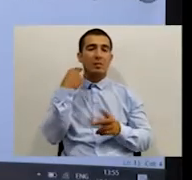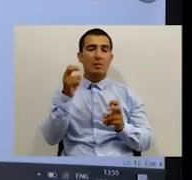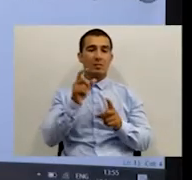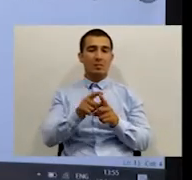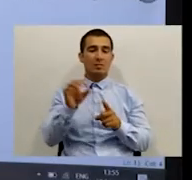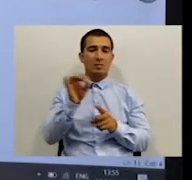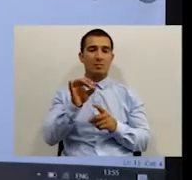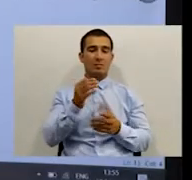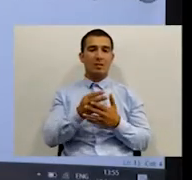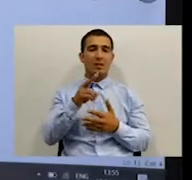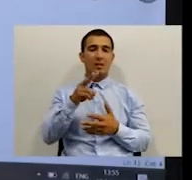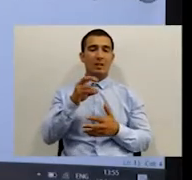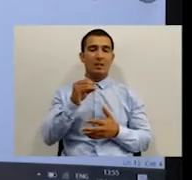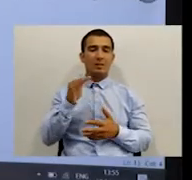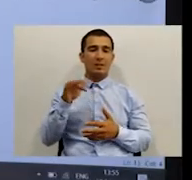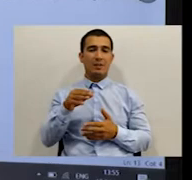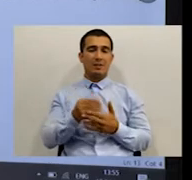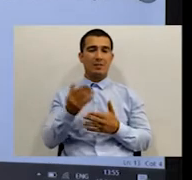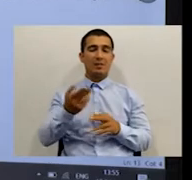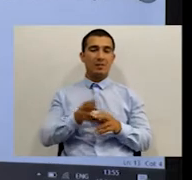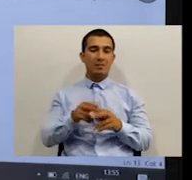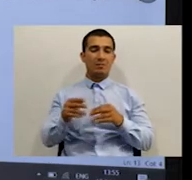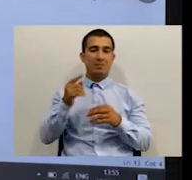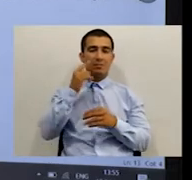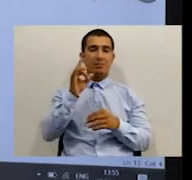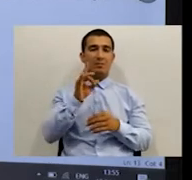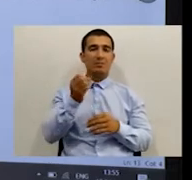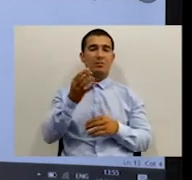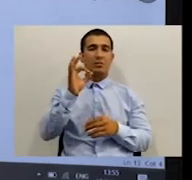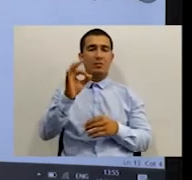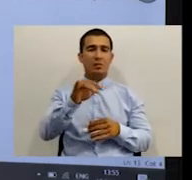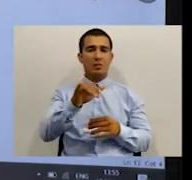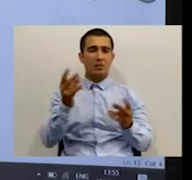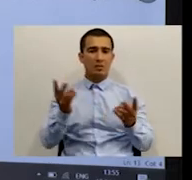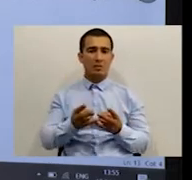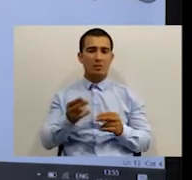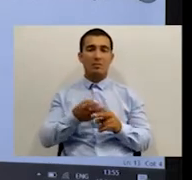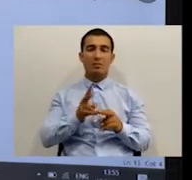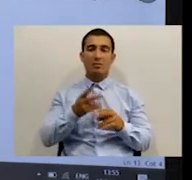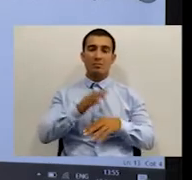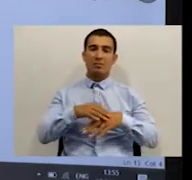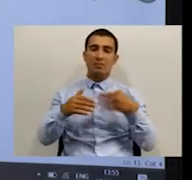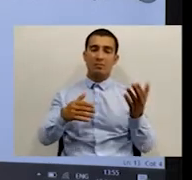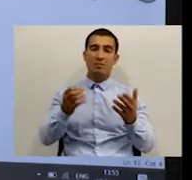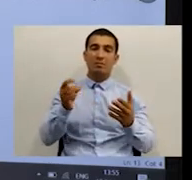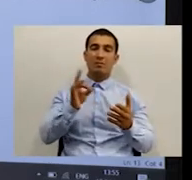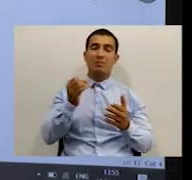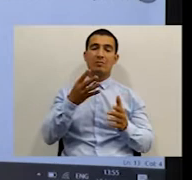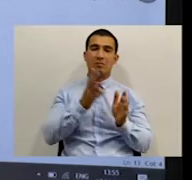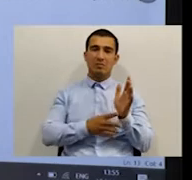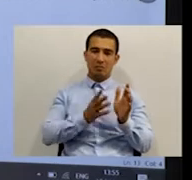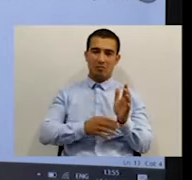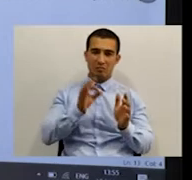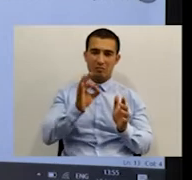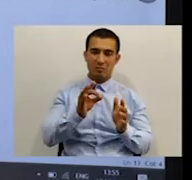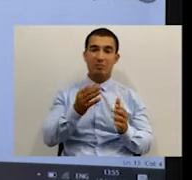degan so'zdan foydalanamiz, ya'ni left. Necha gradusga burilsin chapga? Misol uchun yana agar chapga